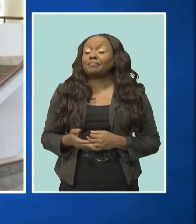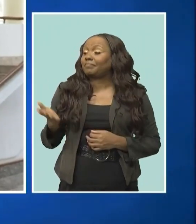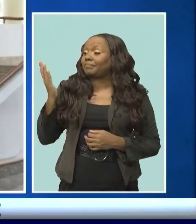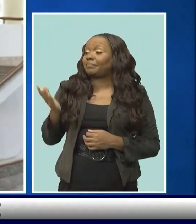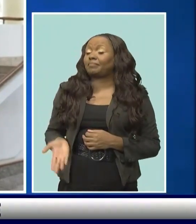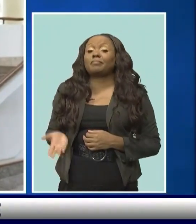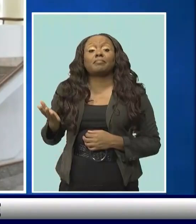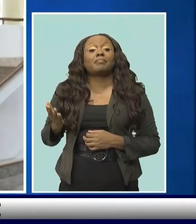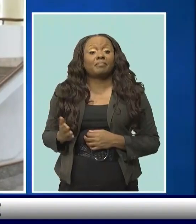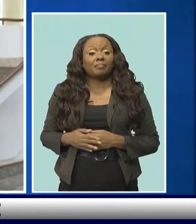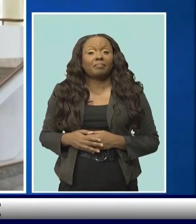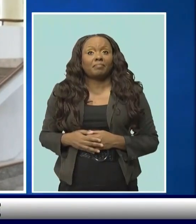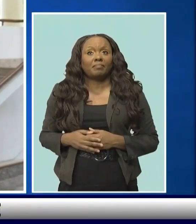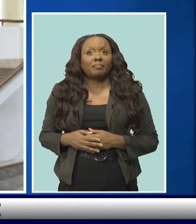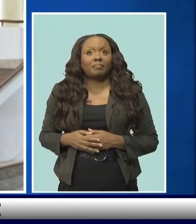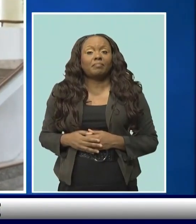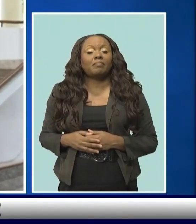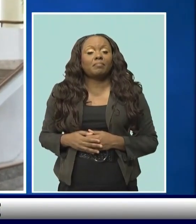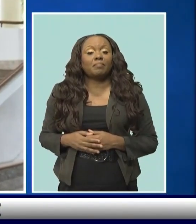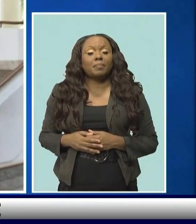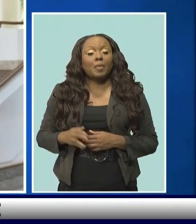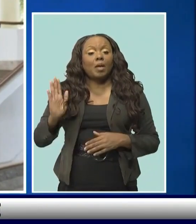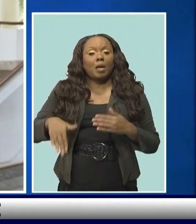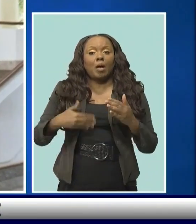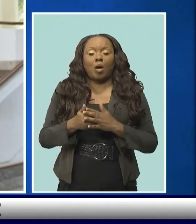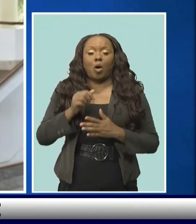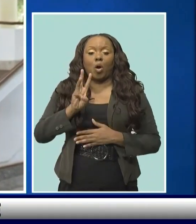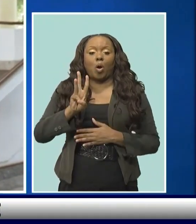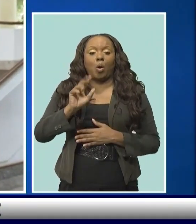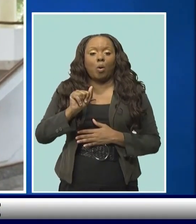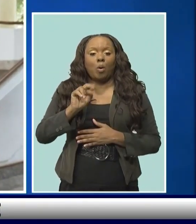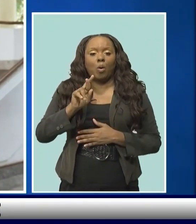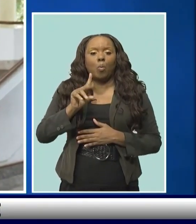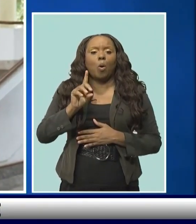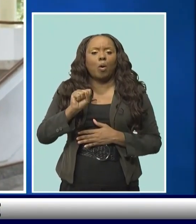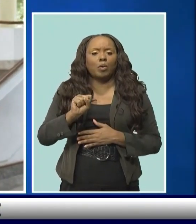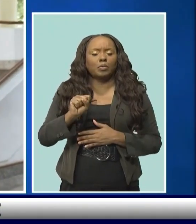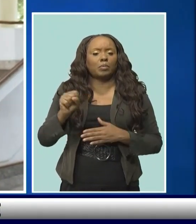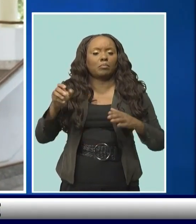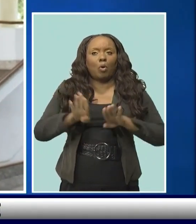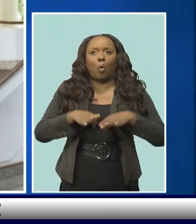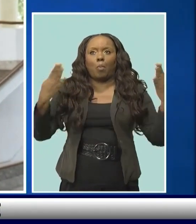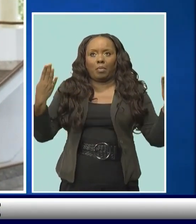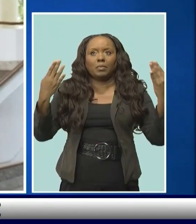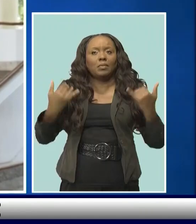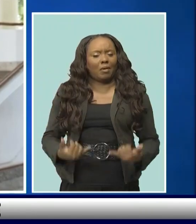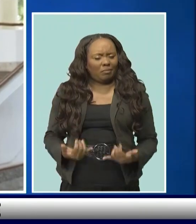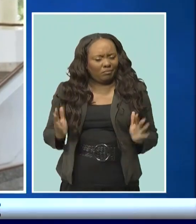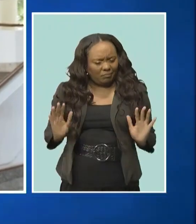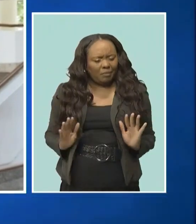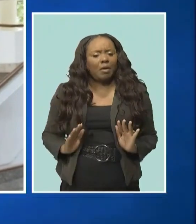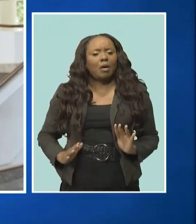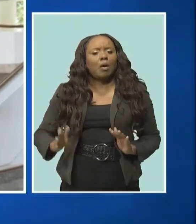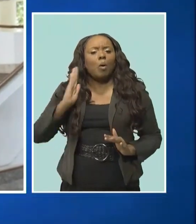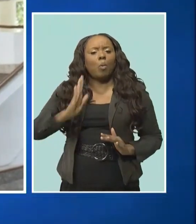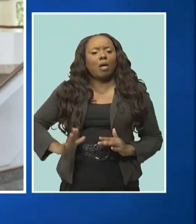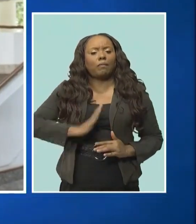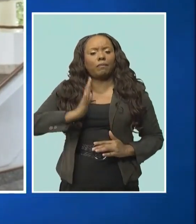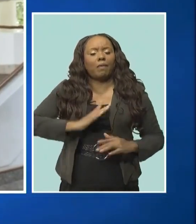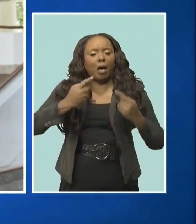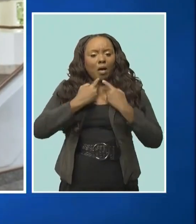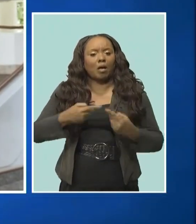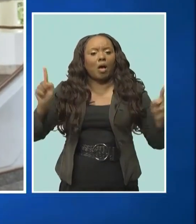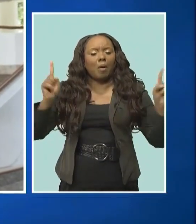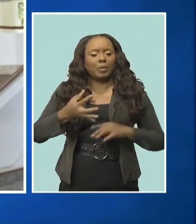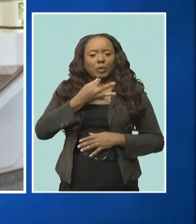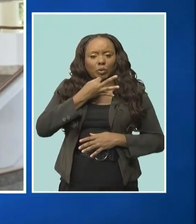been closed and the wards will be open. I think if it hasn't gone out yet, an official announcement will be made in the press